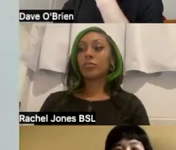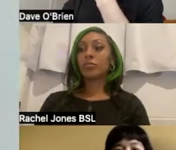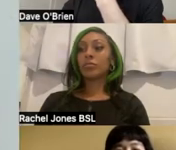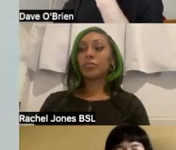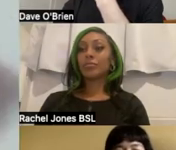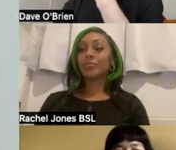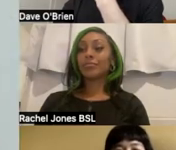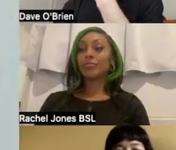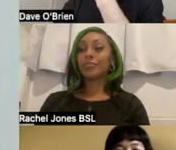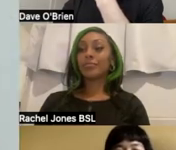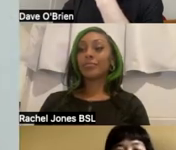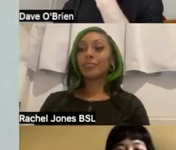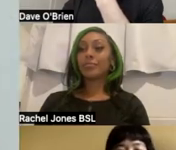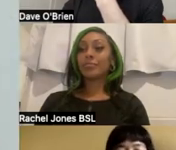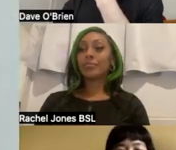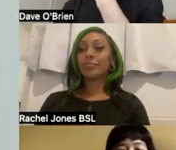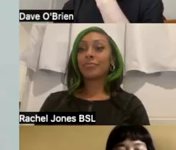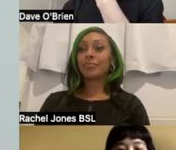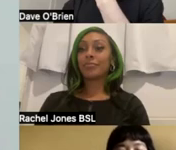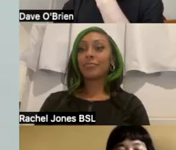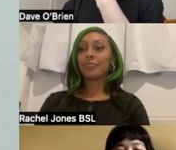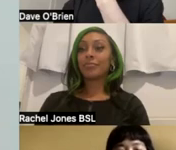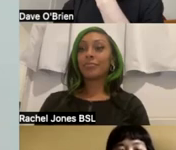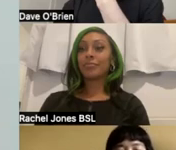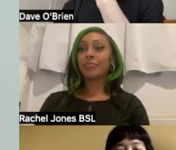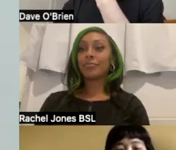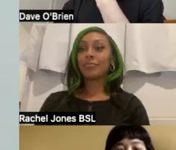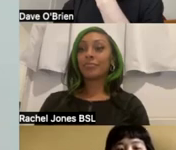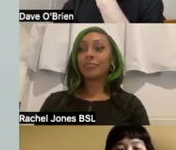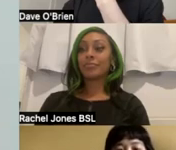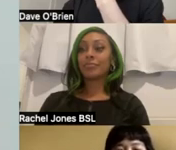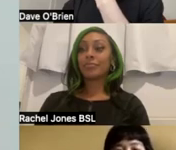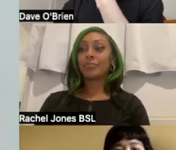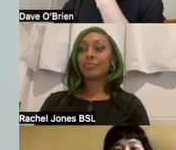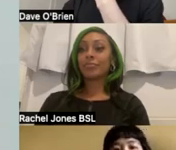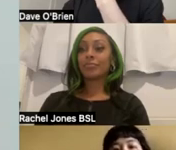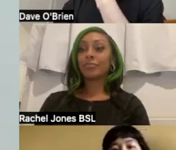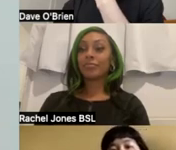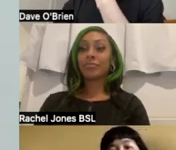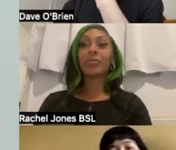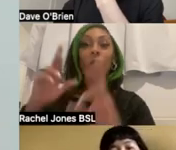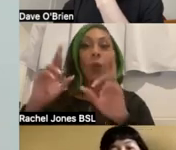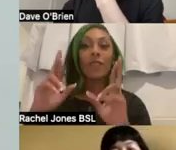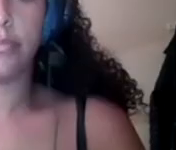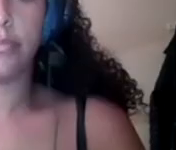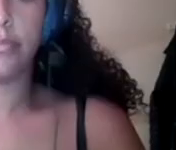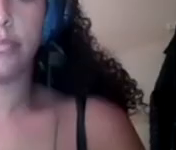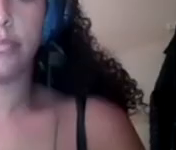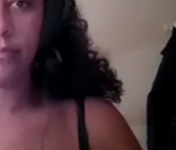Thank you so much. And hopefully we will have some space to discuss further. Thank you.